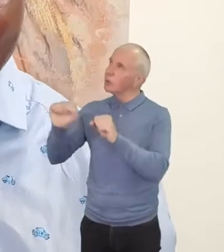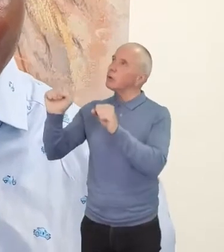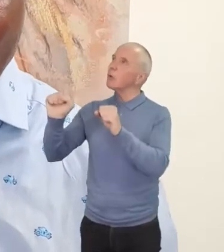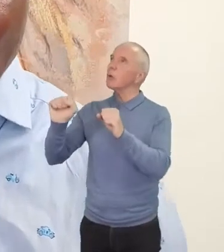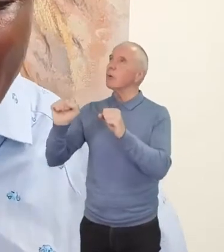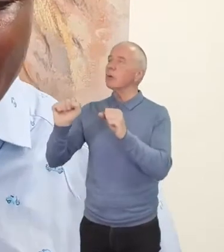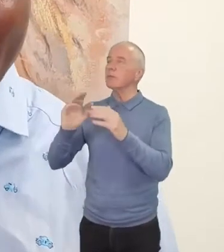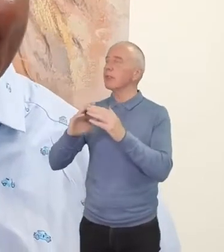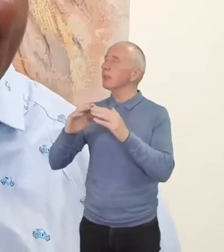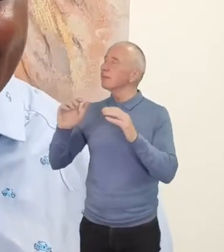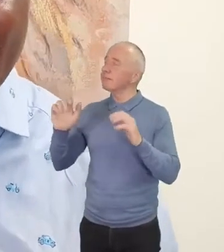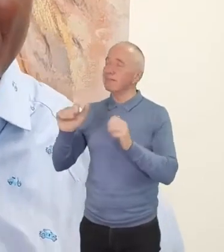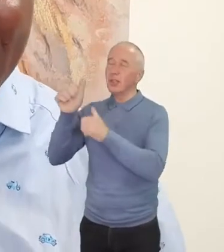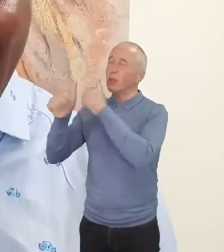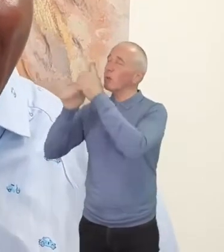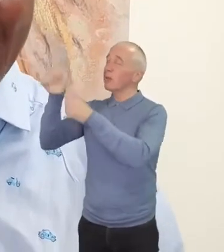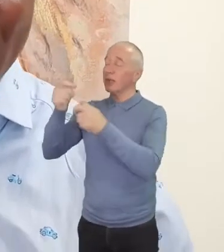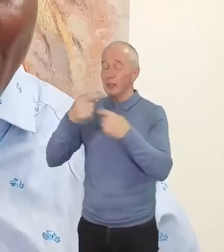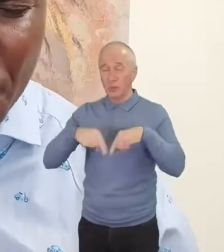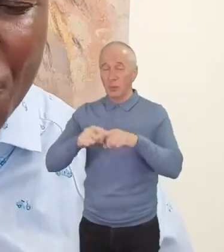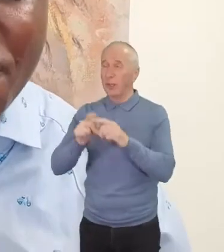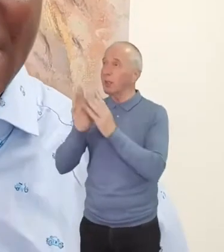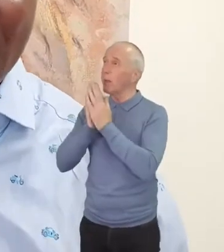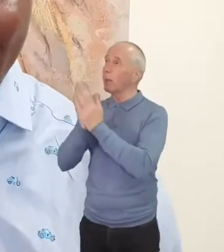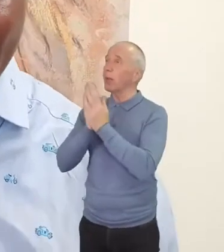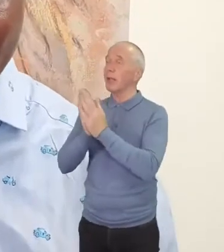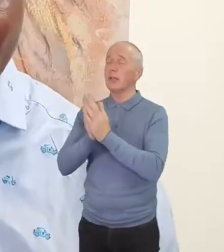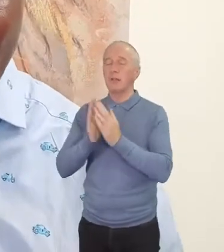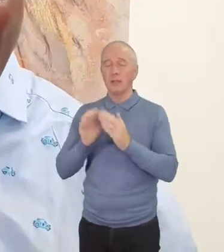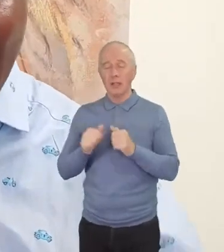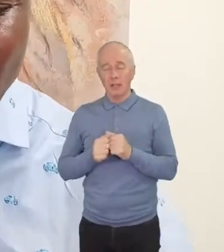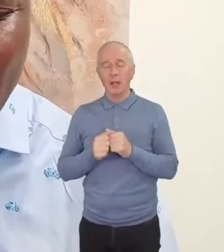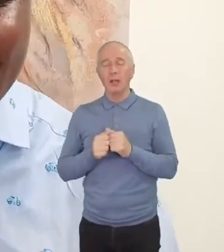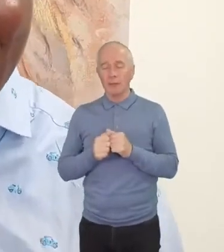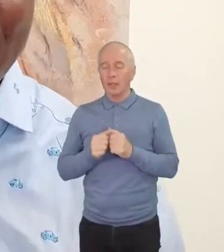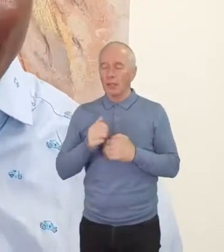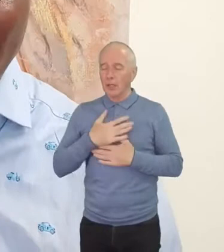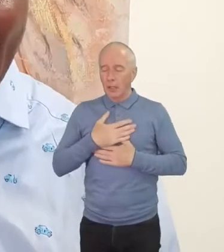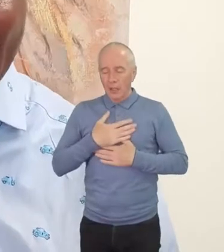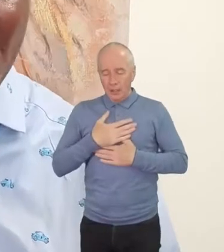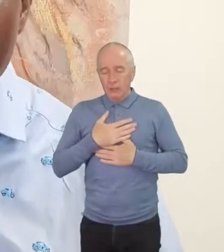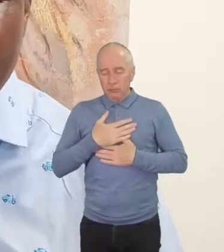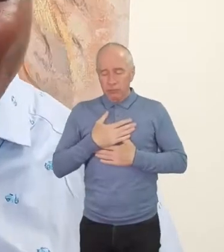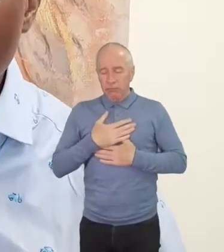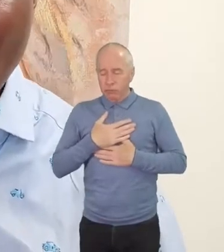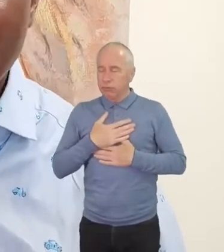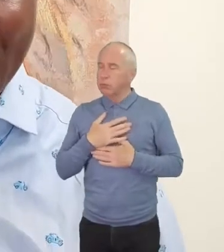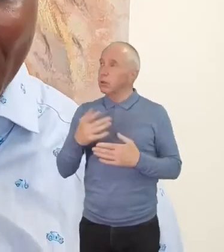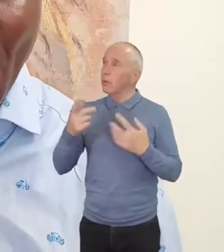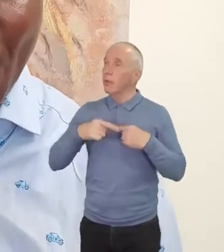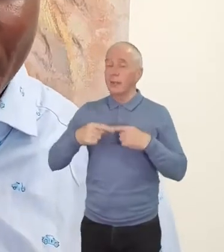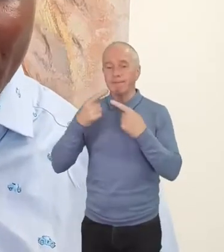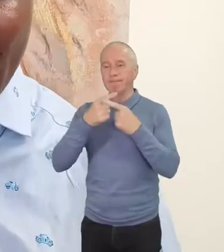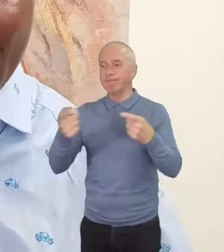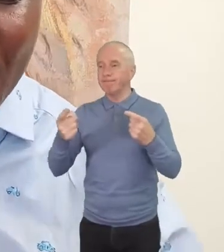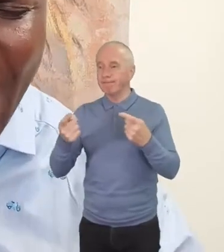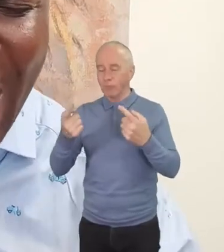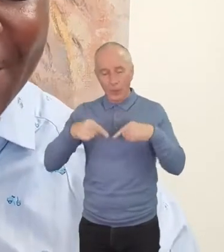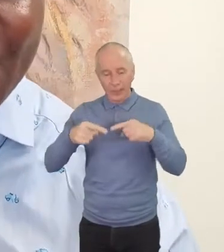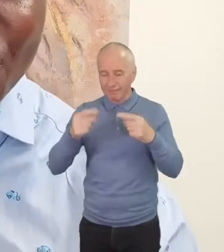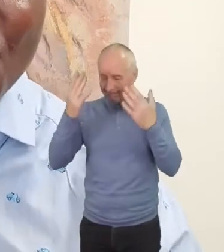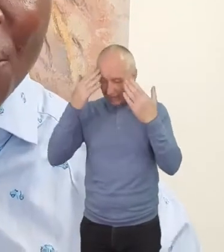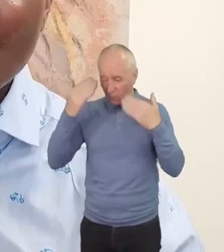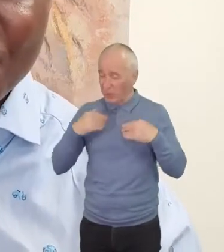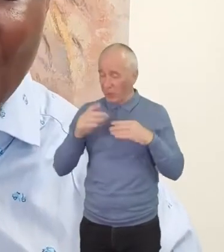glory. We pray that give us hearts of humility as we testify that we don't know it all. There